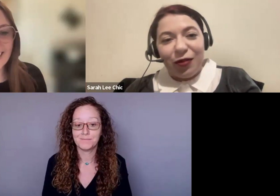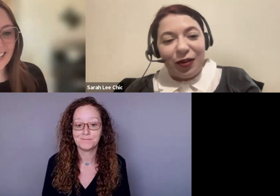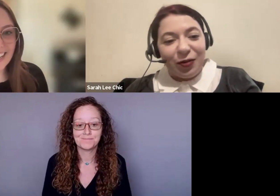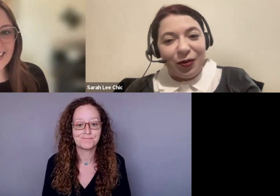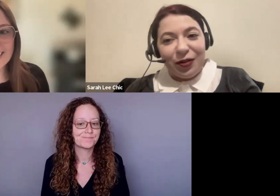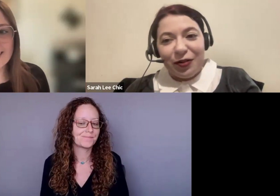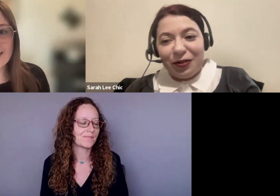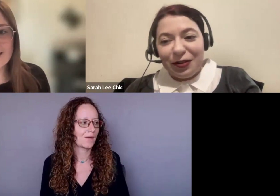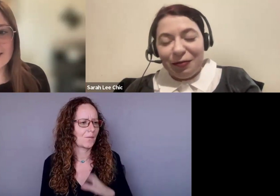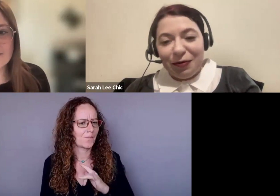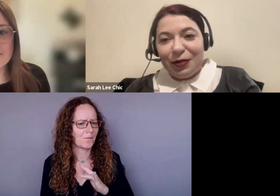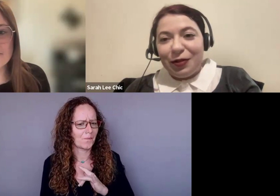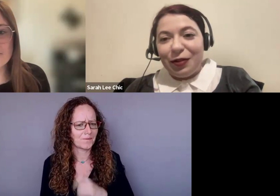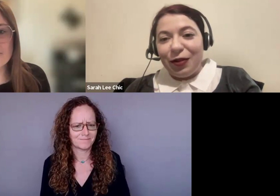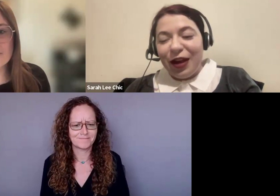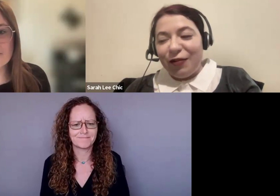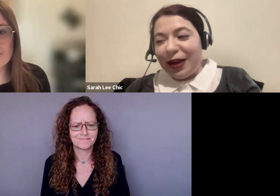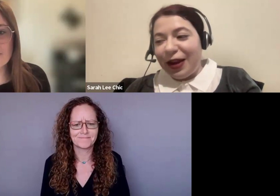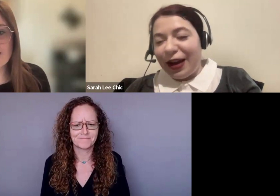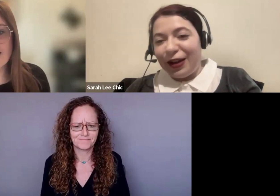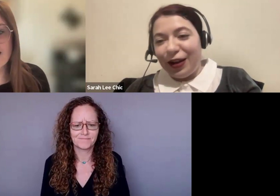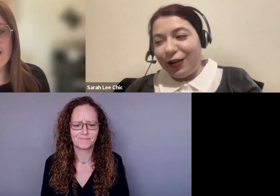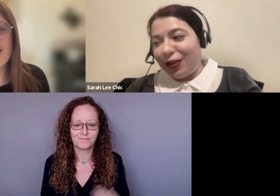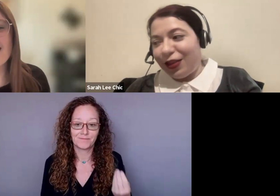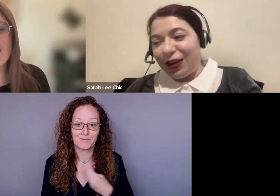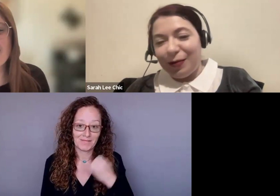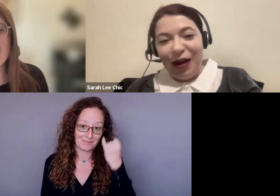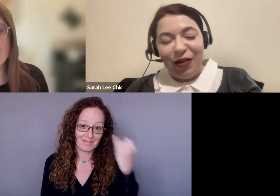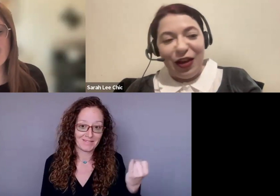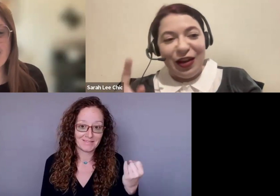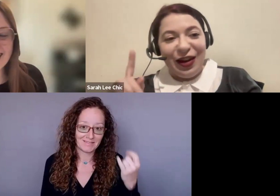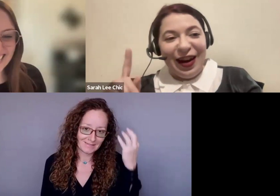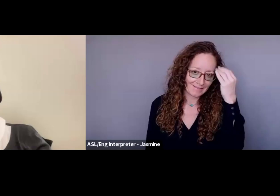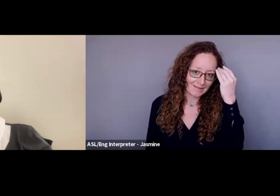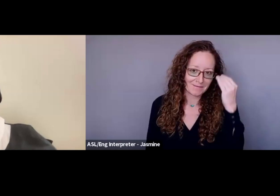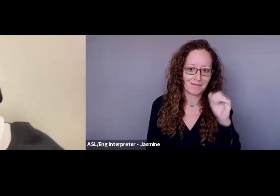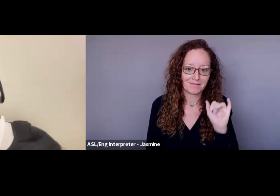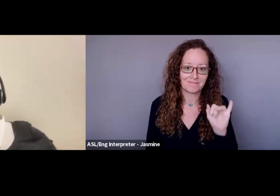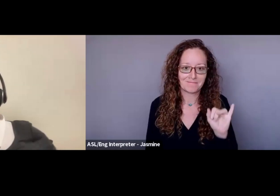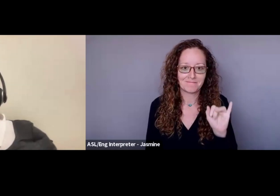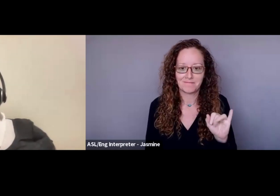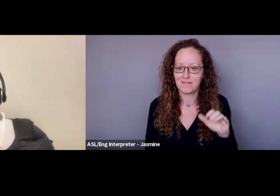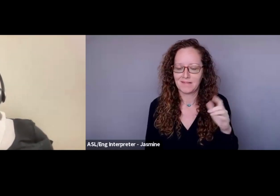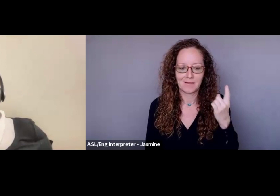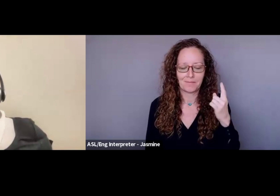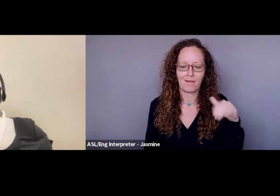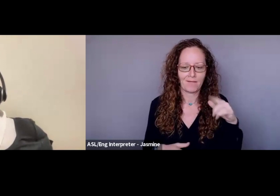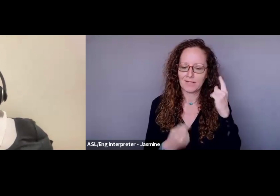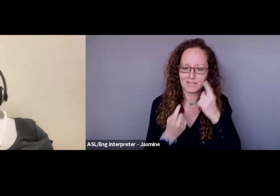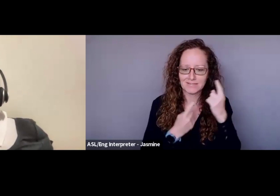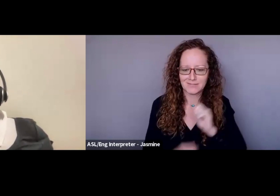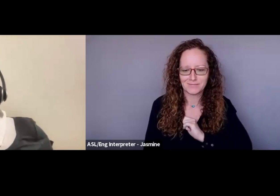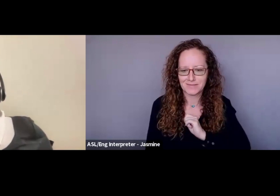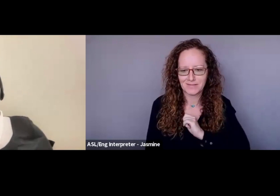is really cool. You gave me an idea to think about that I haven't considered yet.